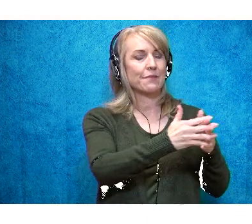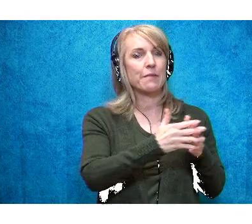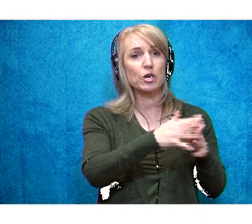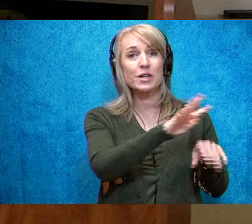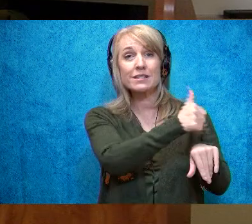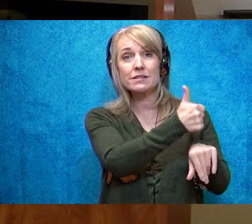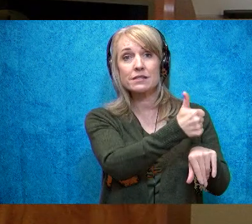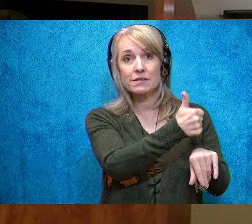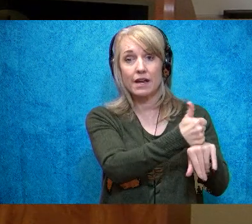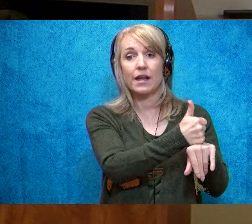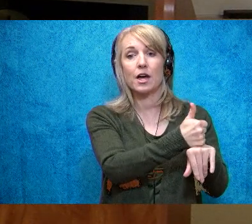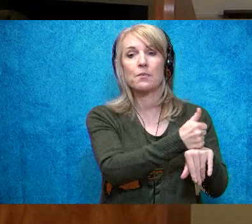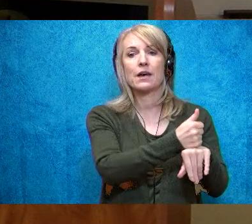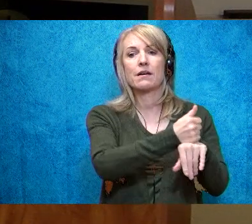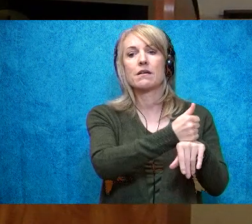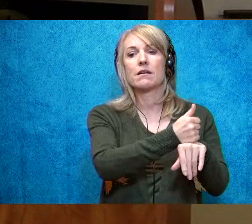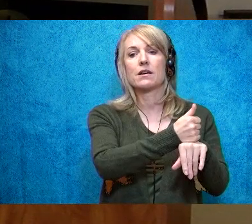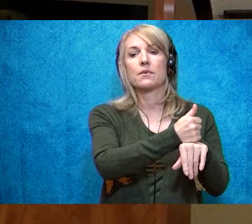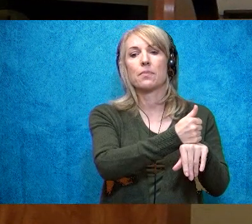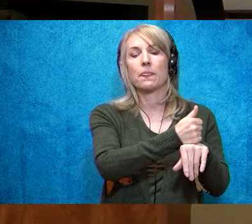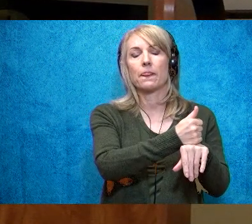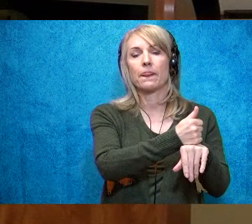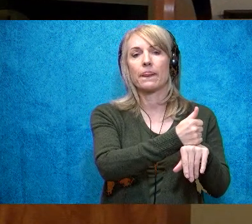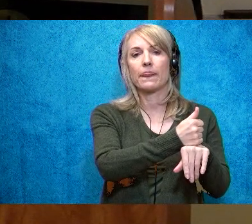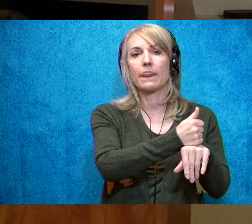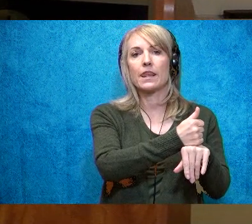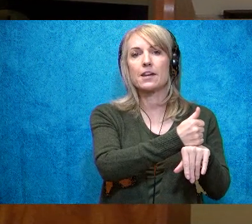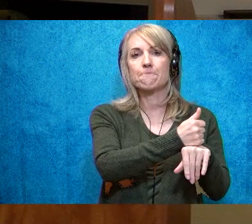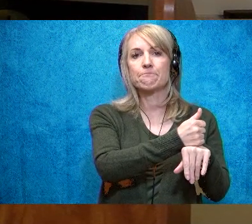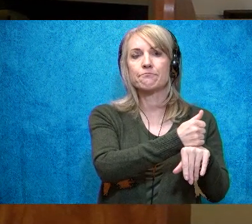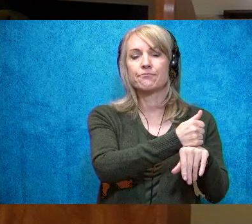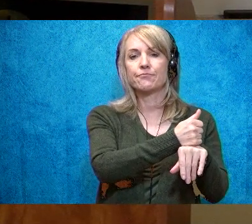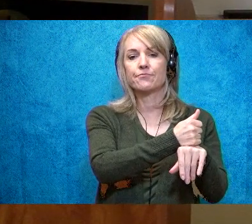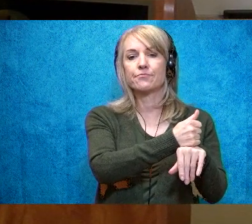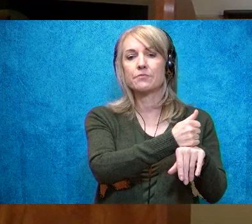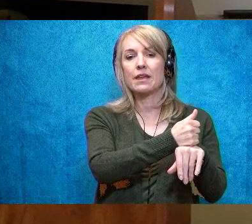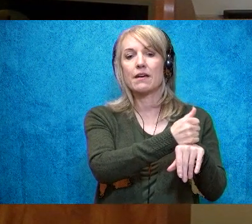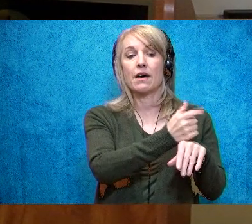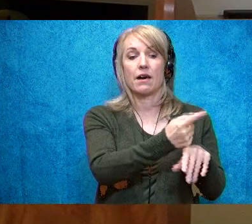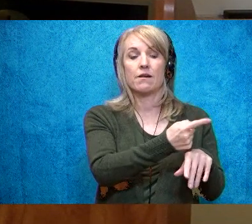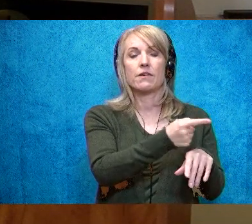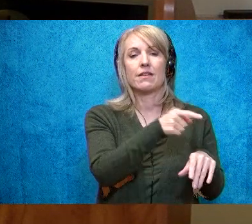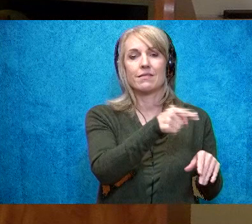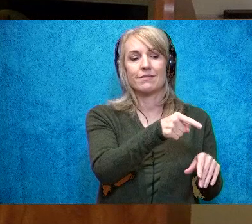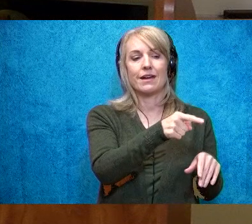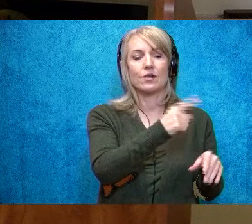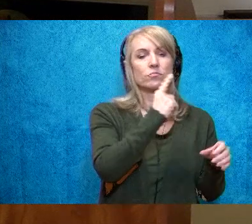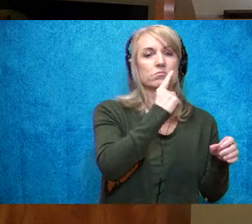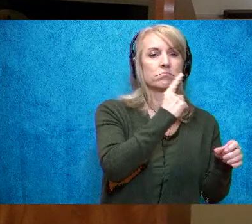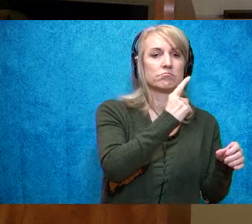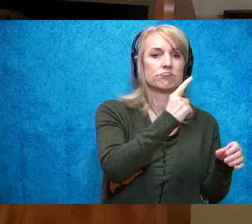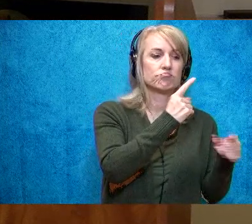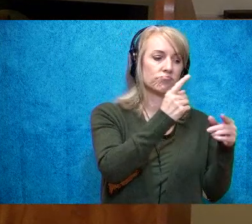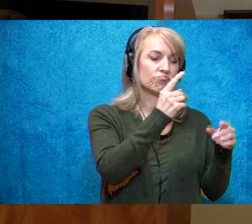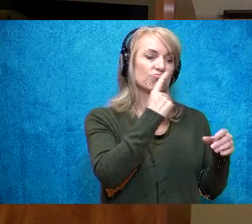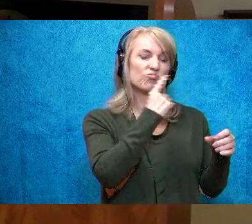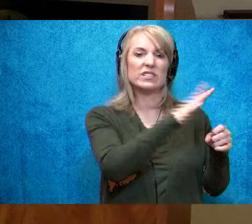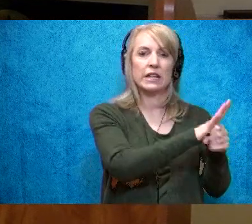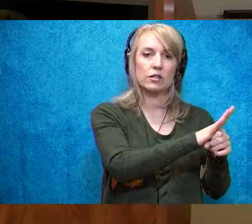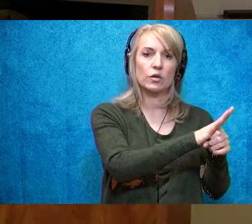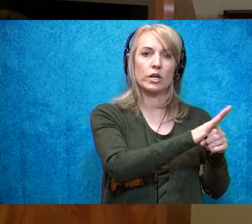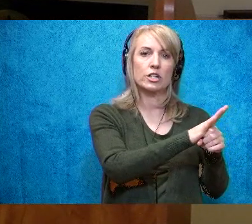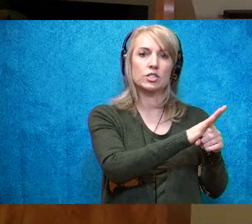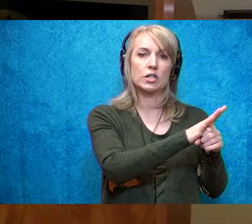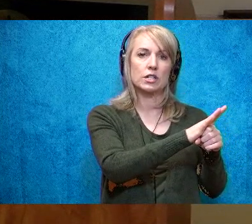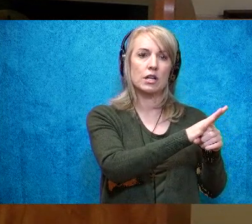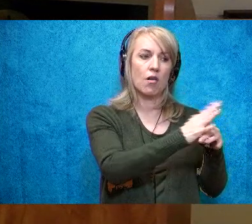and we're also going to trace the cause of the United States declaration of war, because it took something for us to go from neutrality